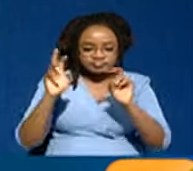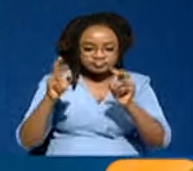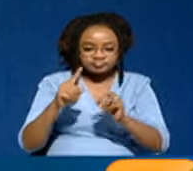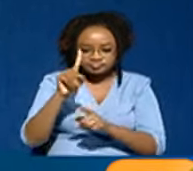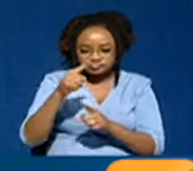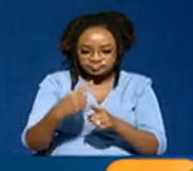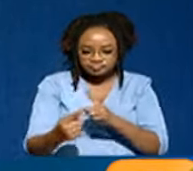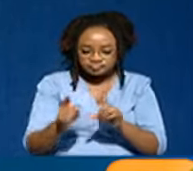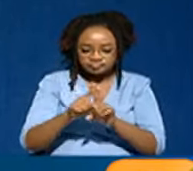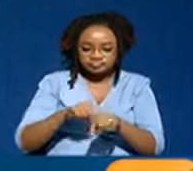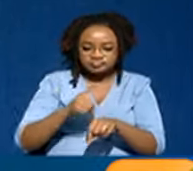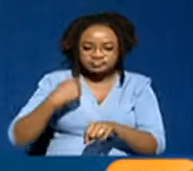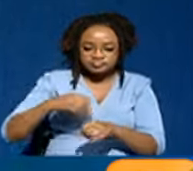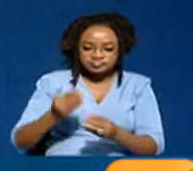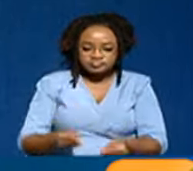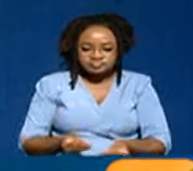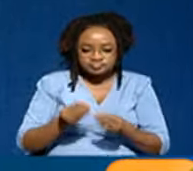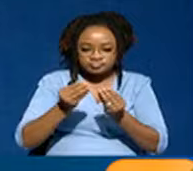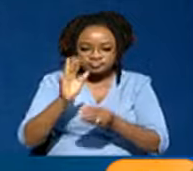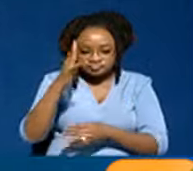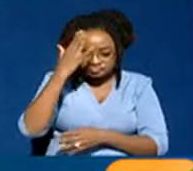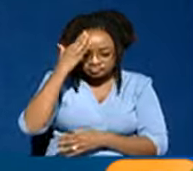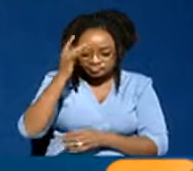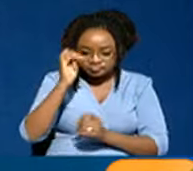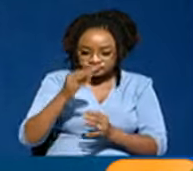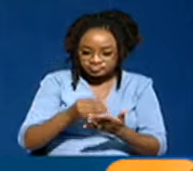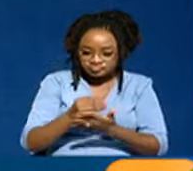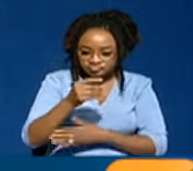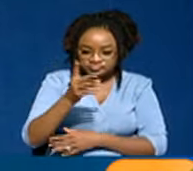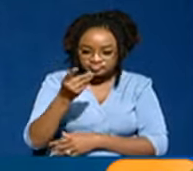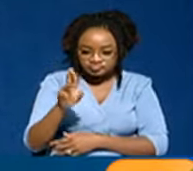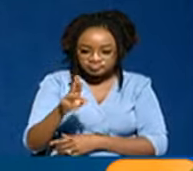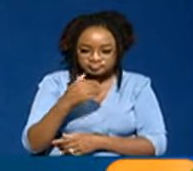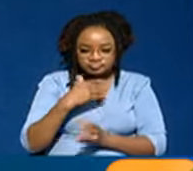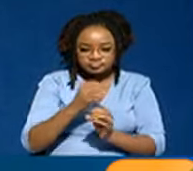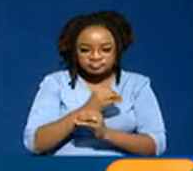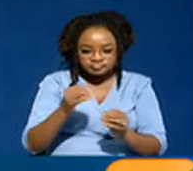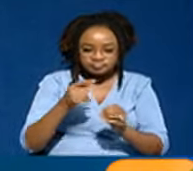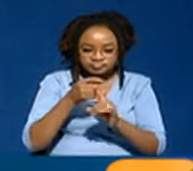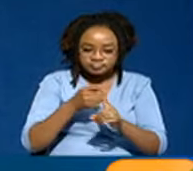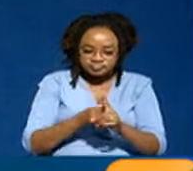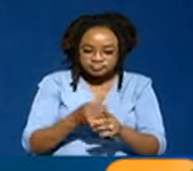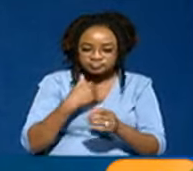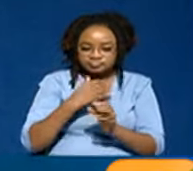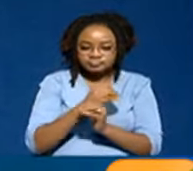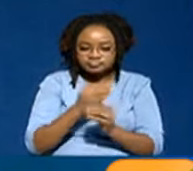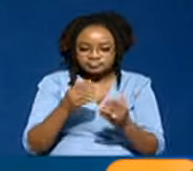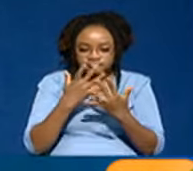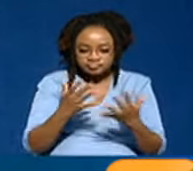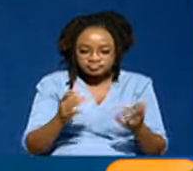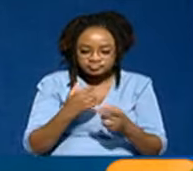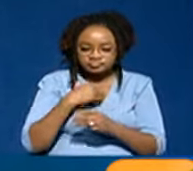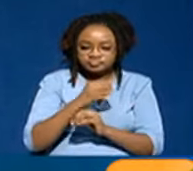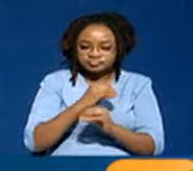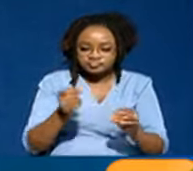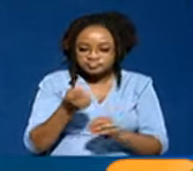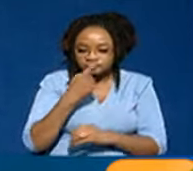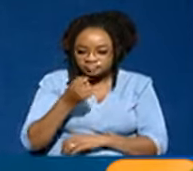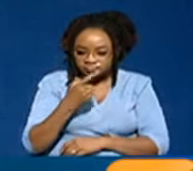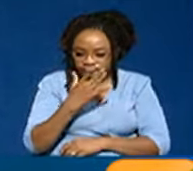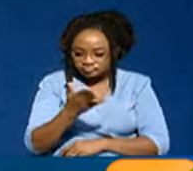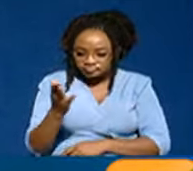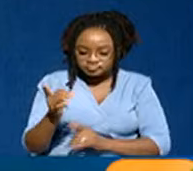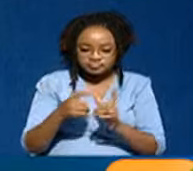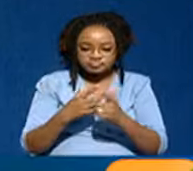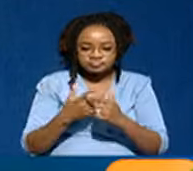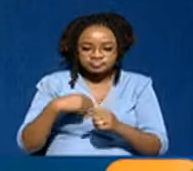now provided, because, you know, even if you pay the doctors and they don't have equipment, they don't have medicines in the hospitals, then we can now come and sort out